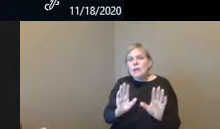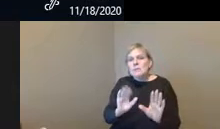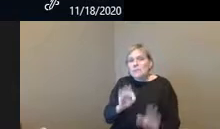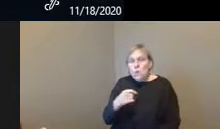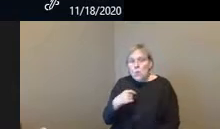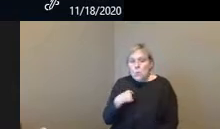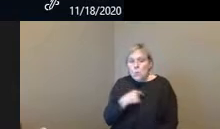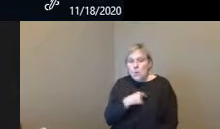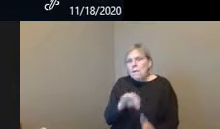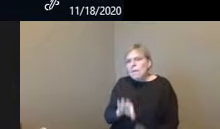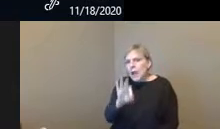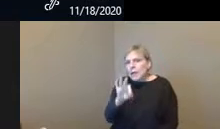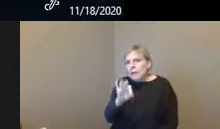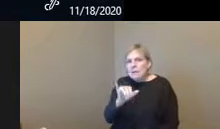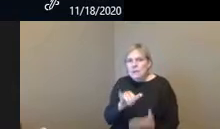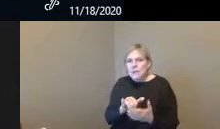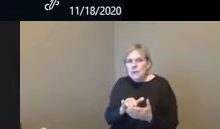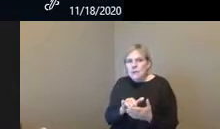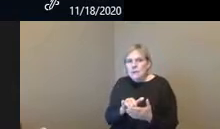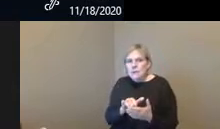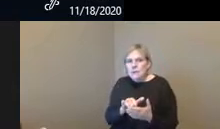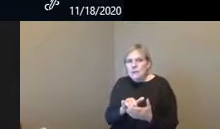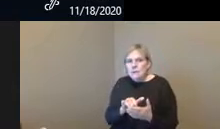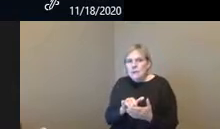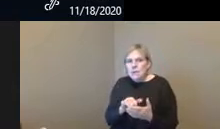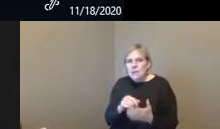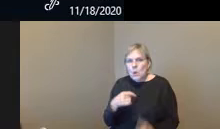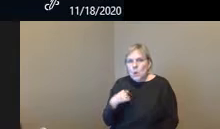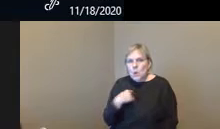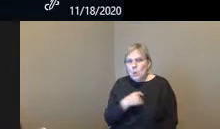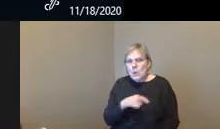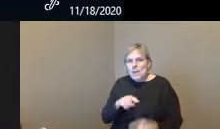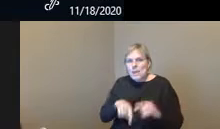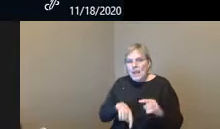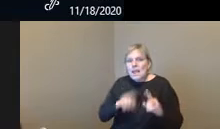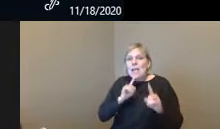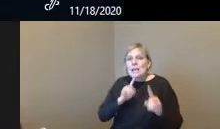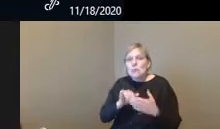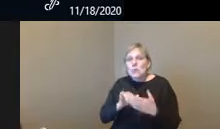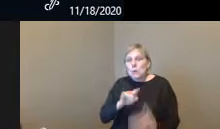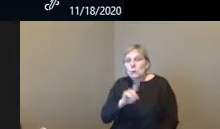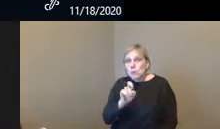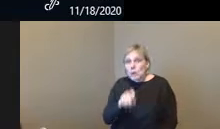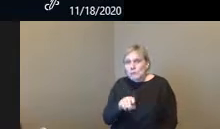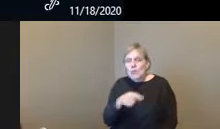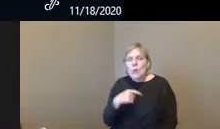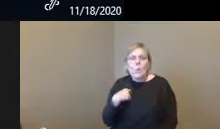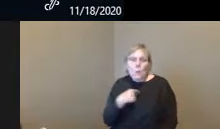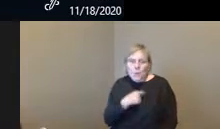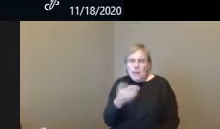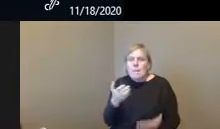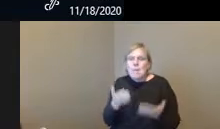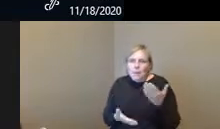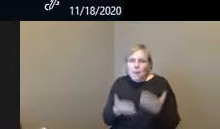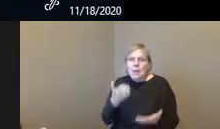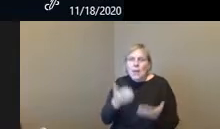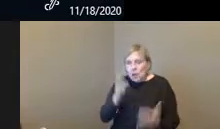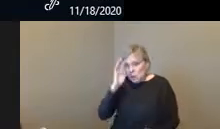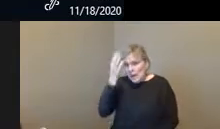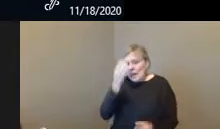we are finding that that we're not able to answer those particular questions, that we might be